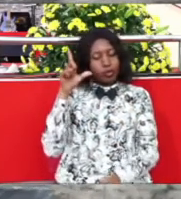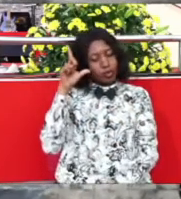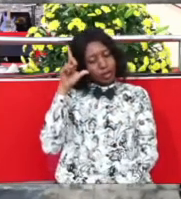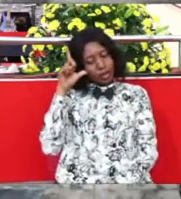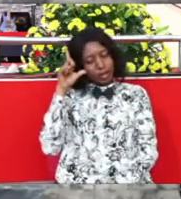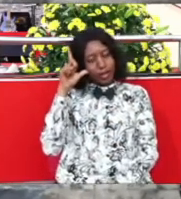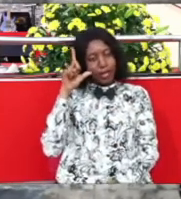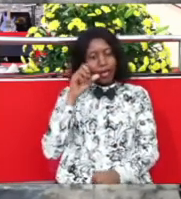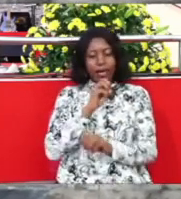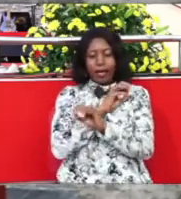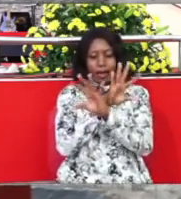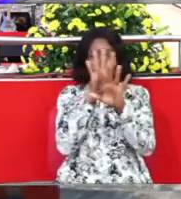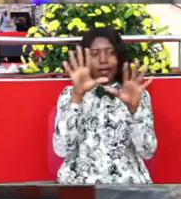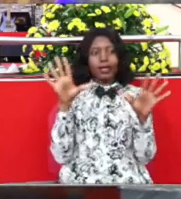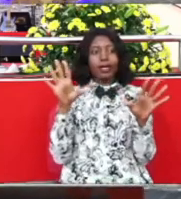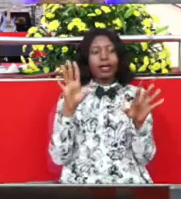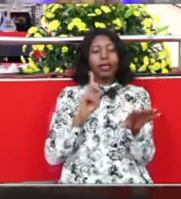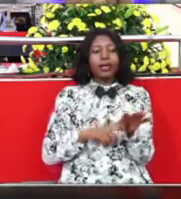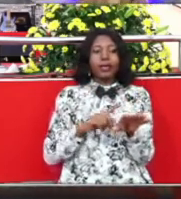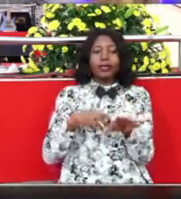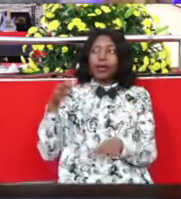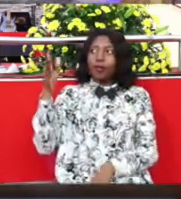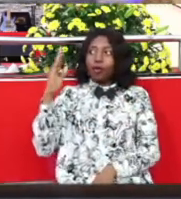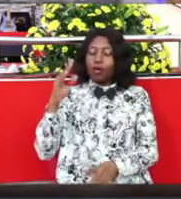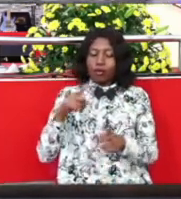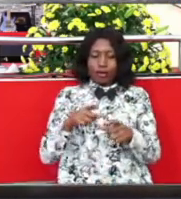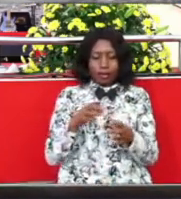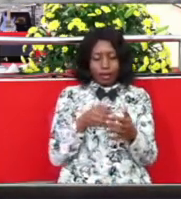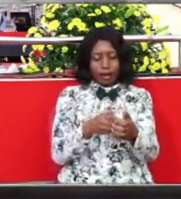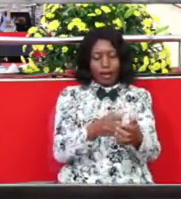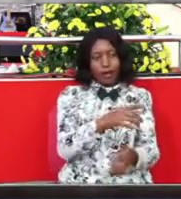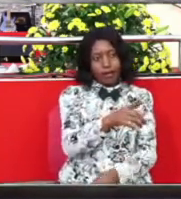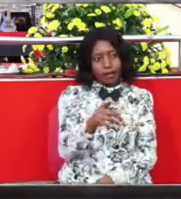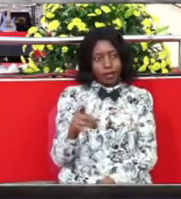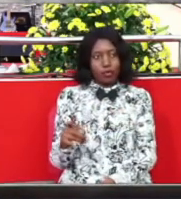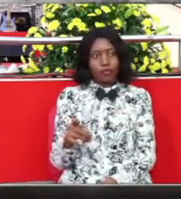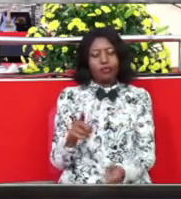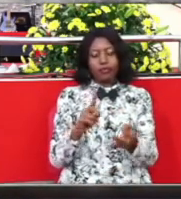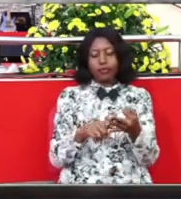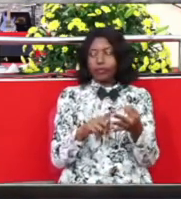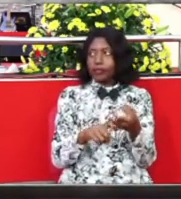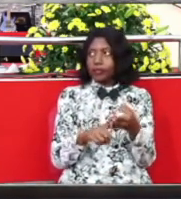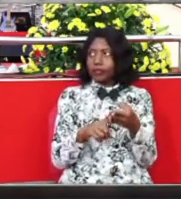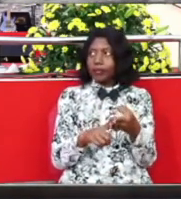ukamilifu sauti ya Mungu ikupatia mwelekezo. Number 3. Ya tatu. You'll receive boldness like that one